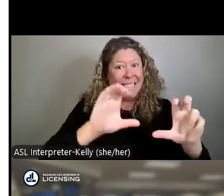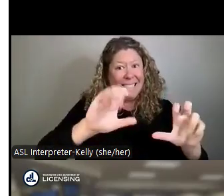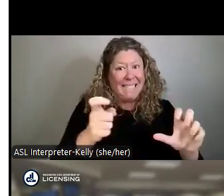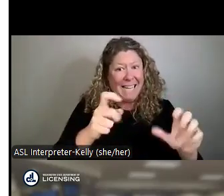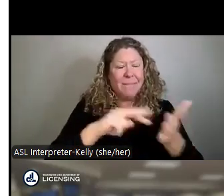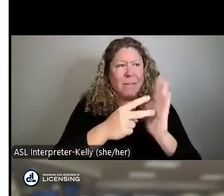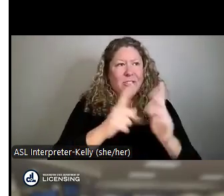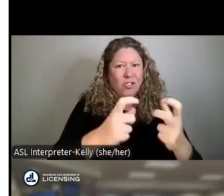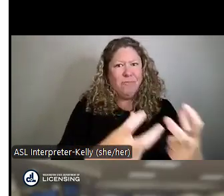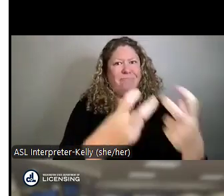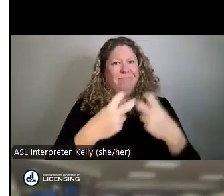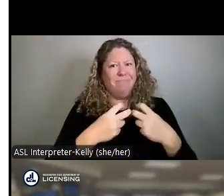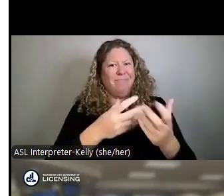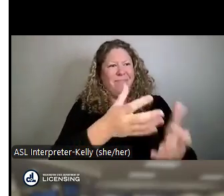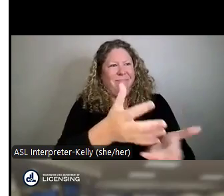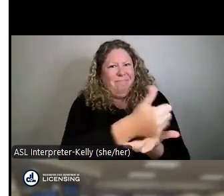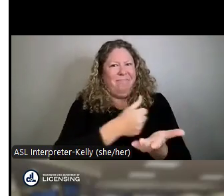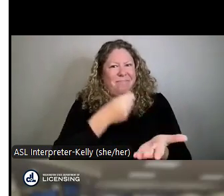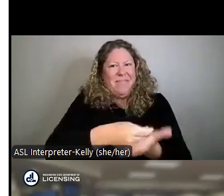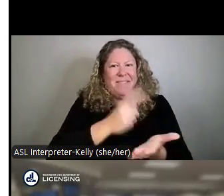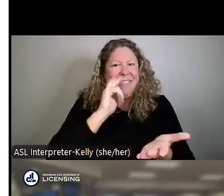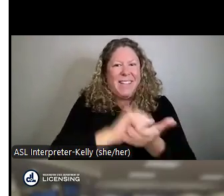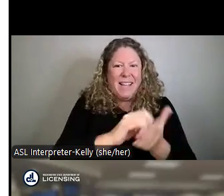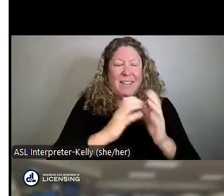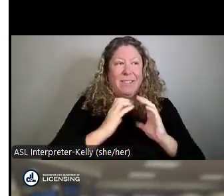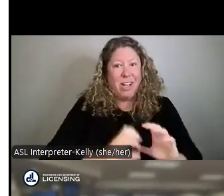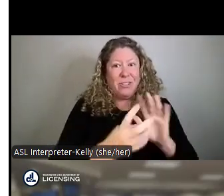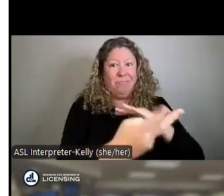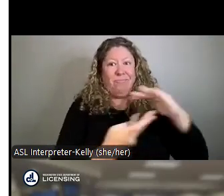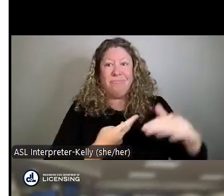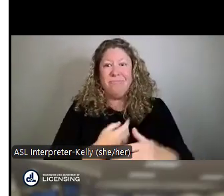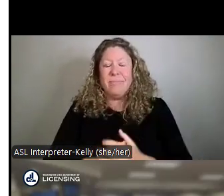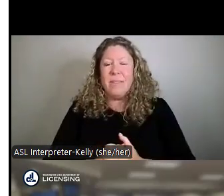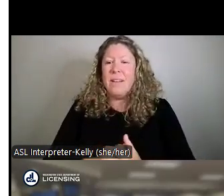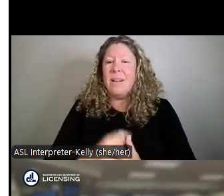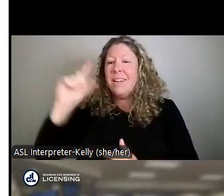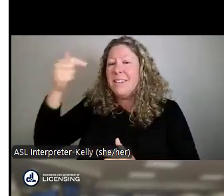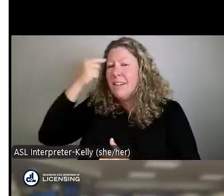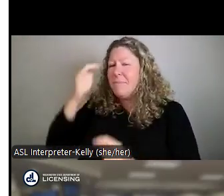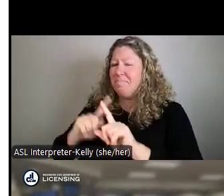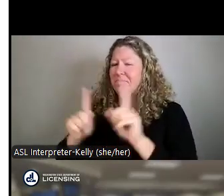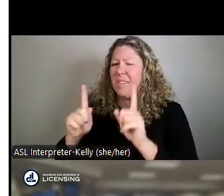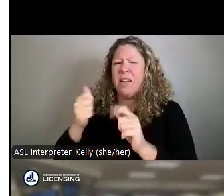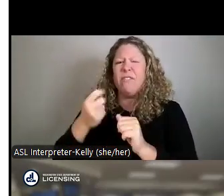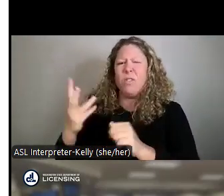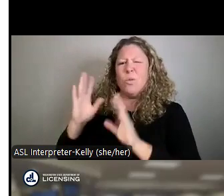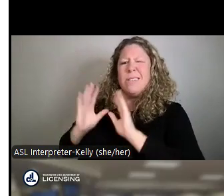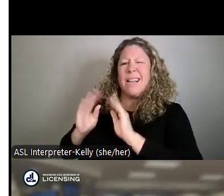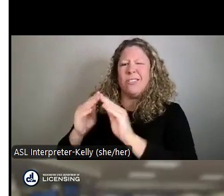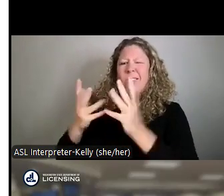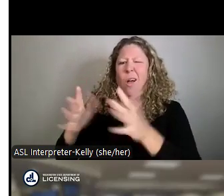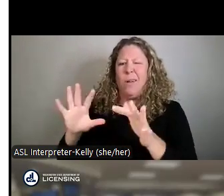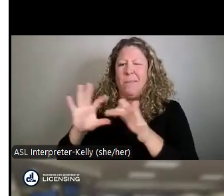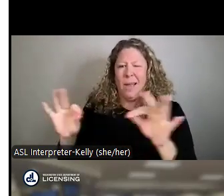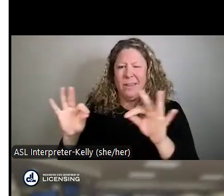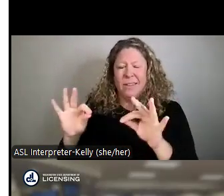rewards. Our business model in government, however, is different, which we've talked about at a couple of different sessions today. And